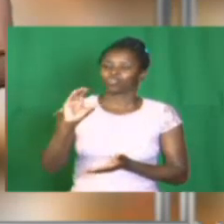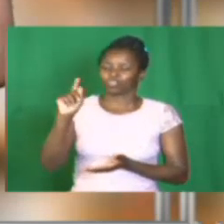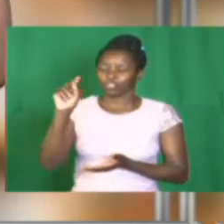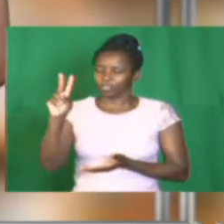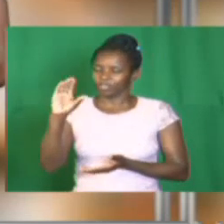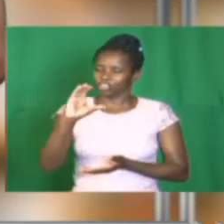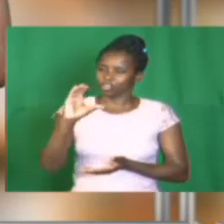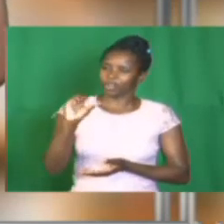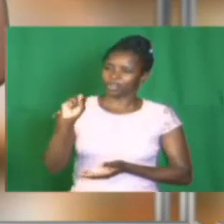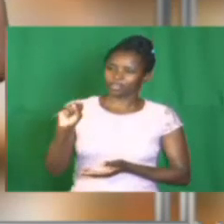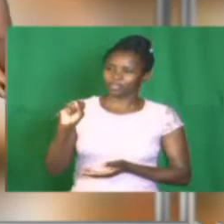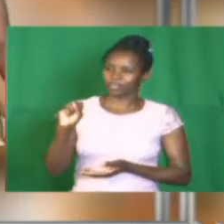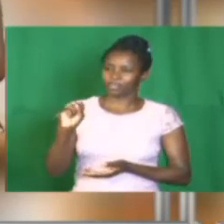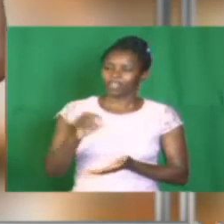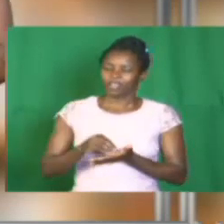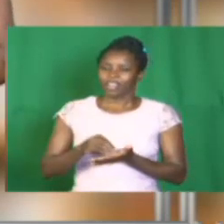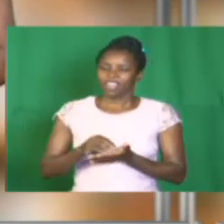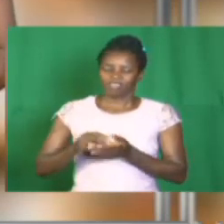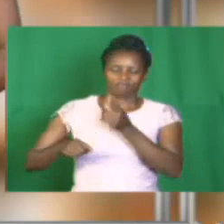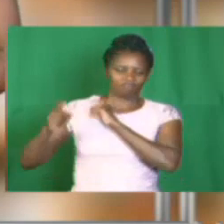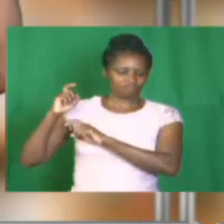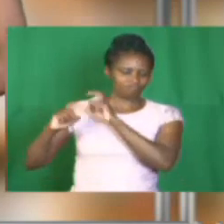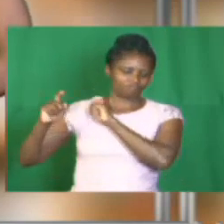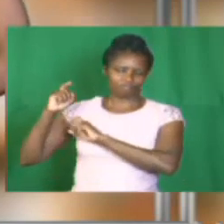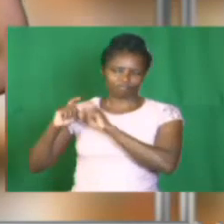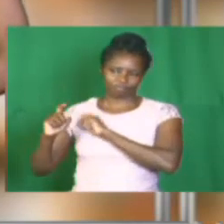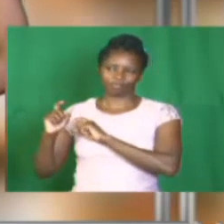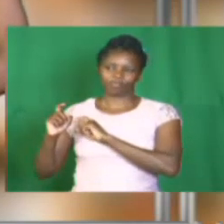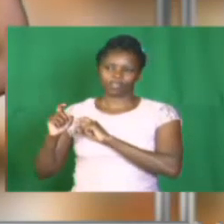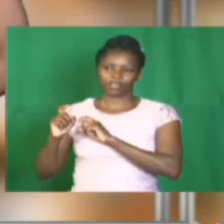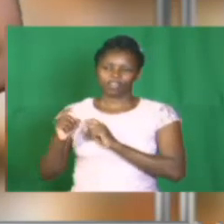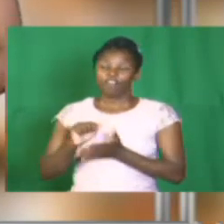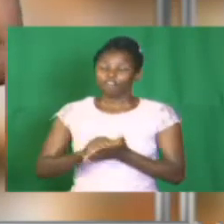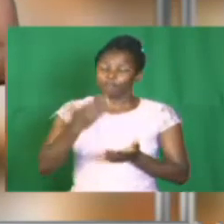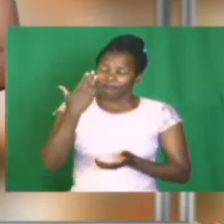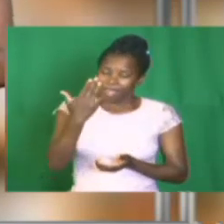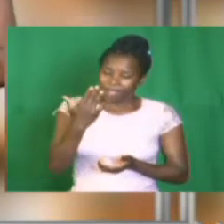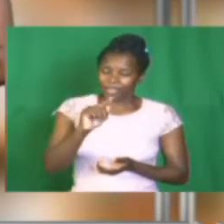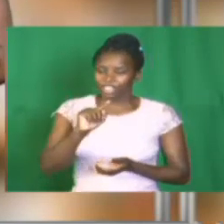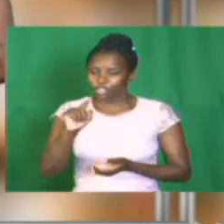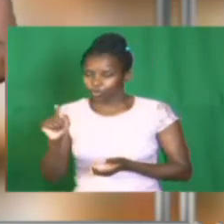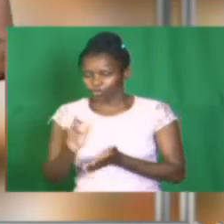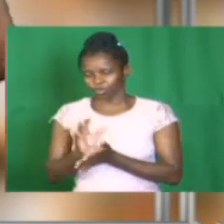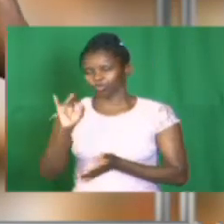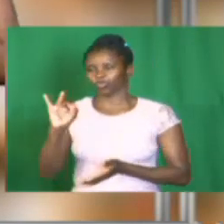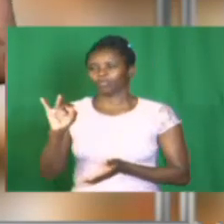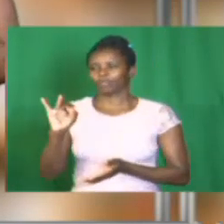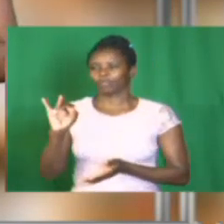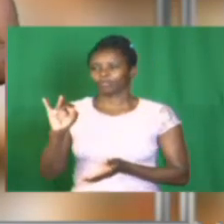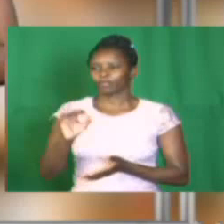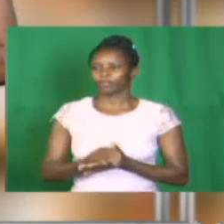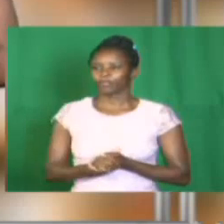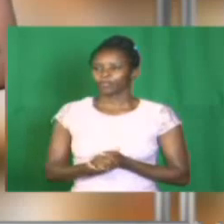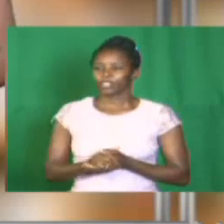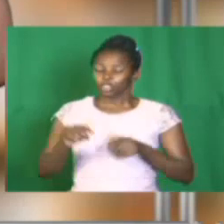where you guys are going to have repeats from 9 a.m. to 12. Only on weekdays. So Yes. Today's lessons are